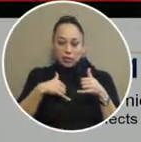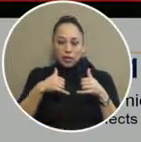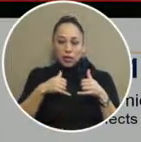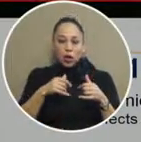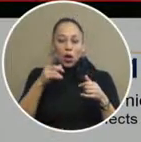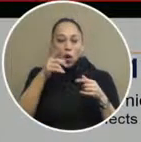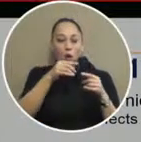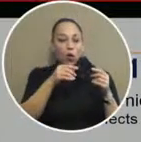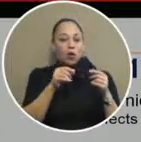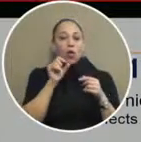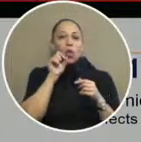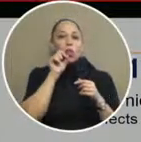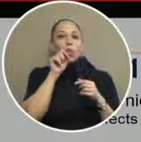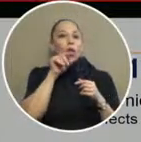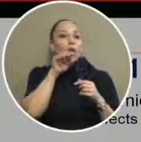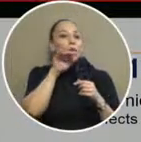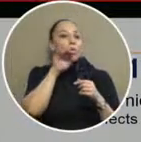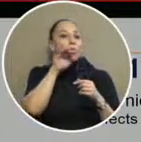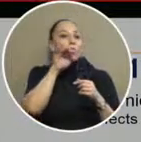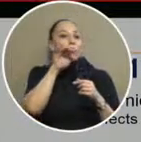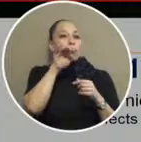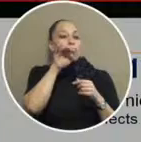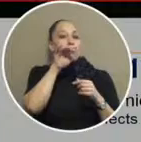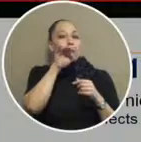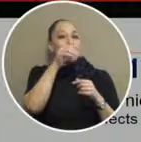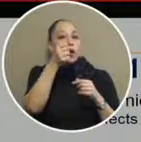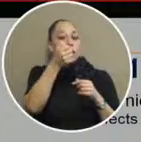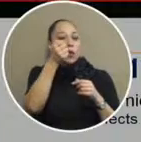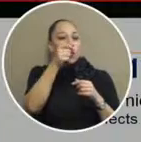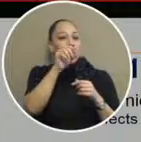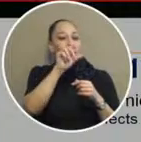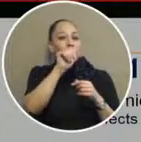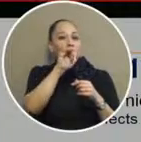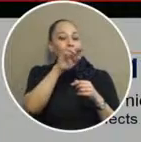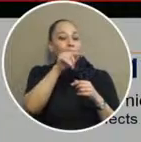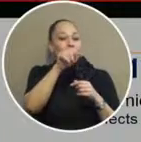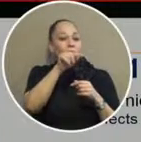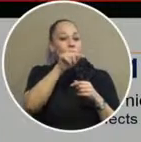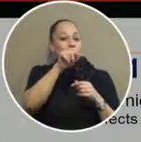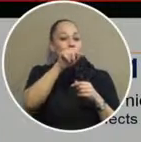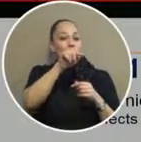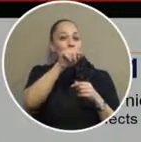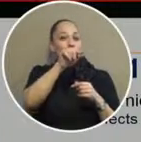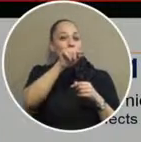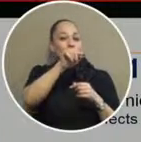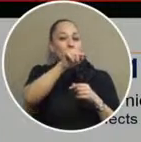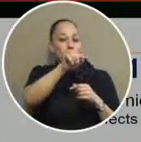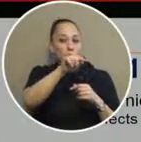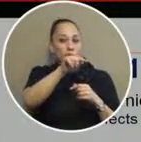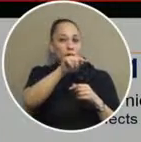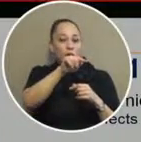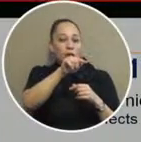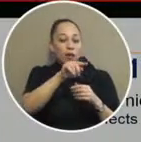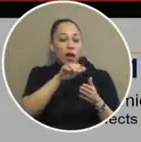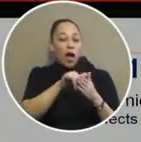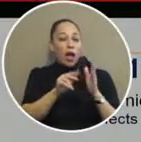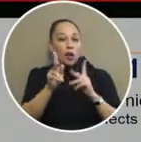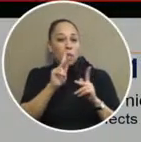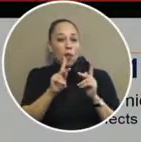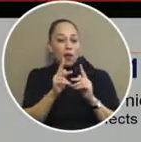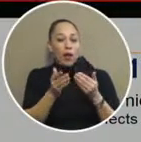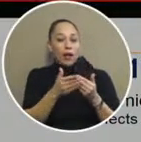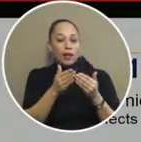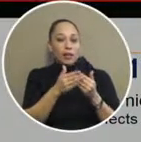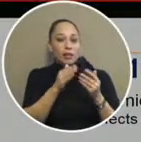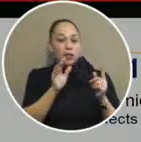suspended in the air depending on the environmental conditions. And the patients that are mostly contagious are